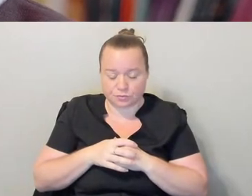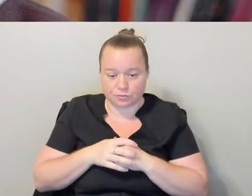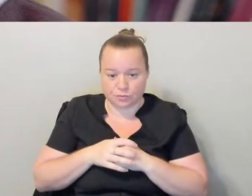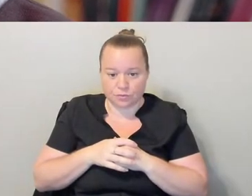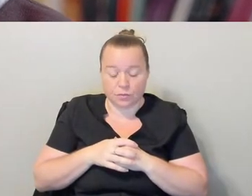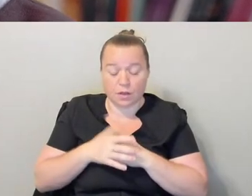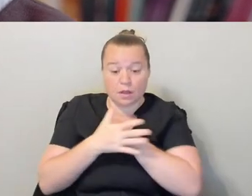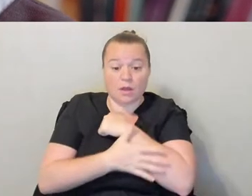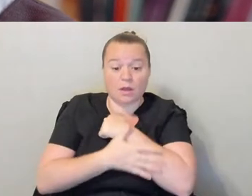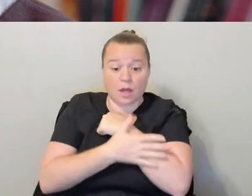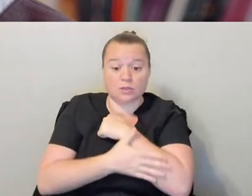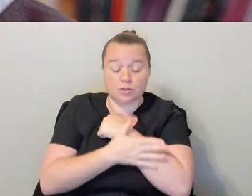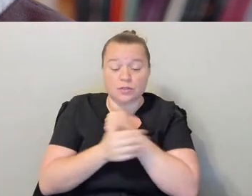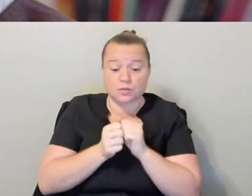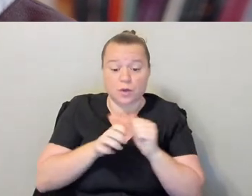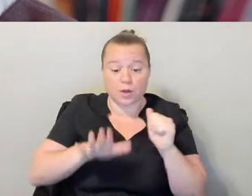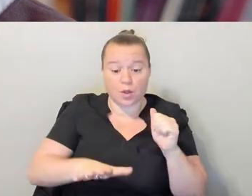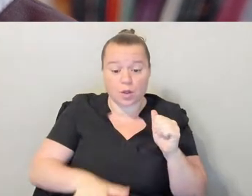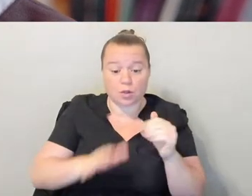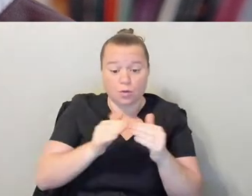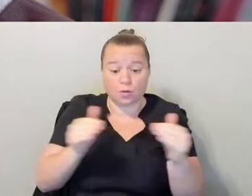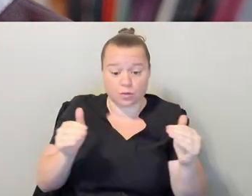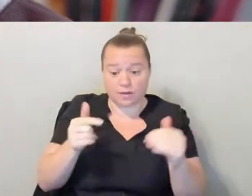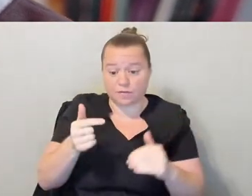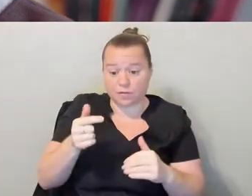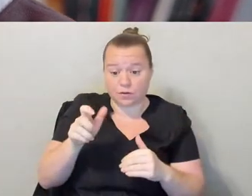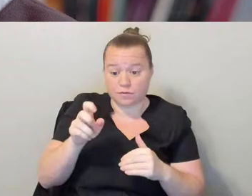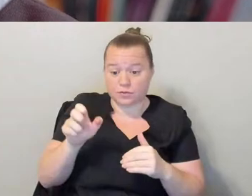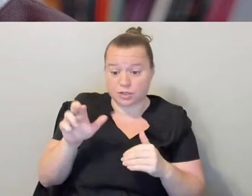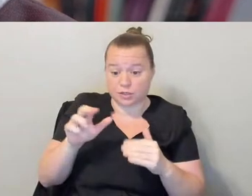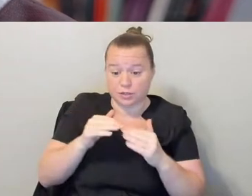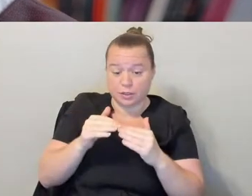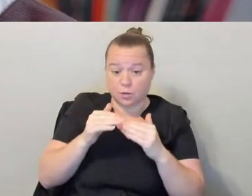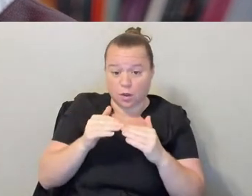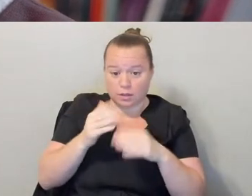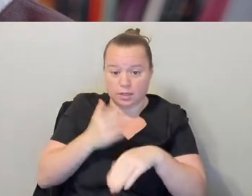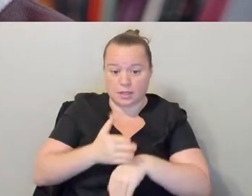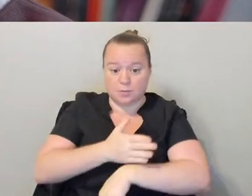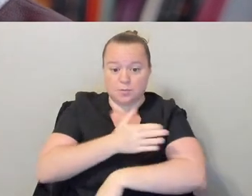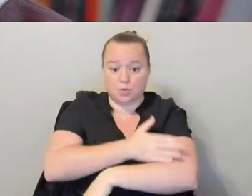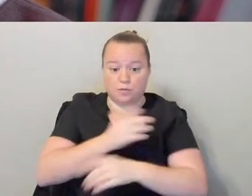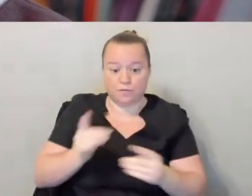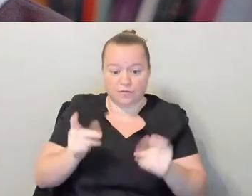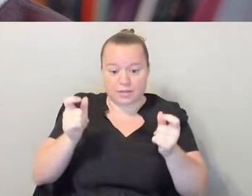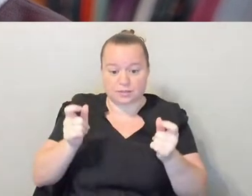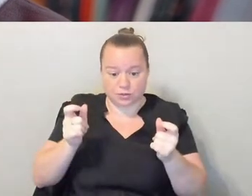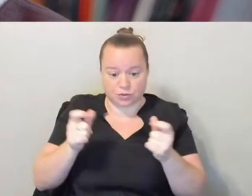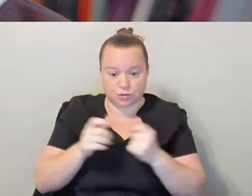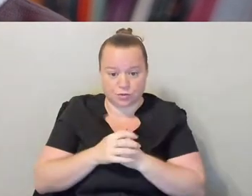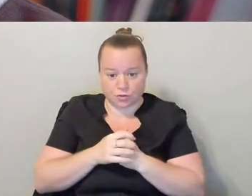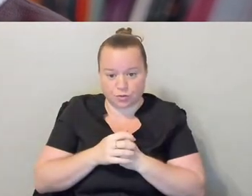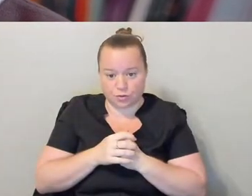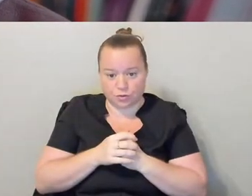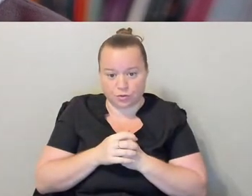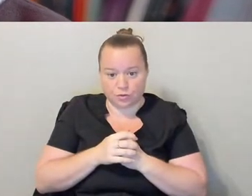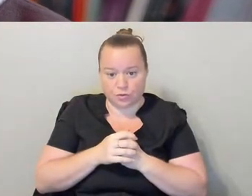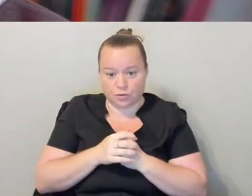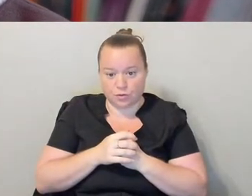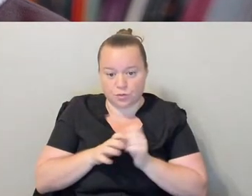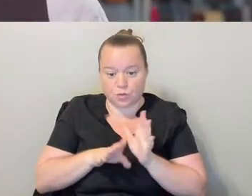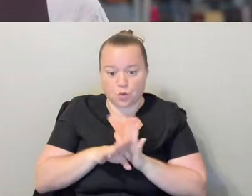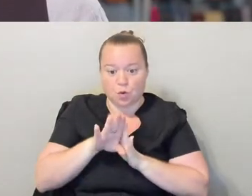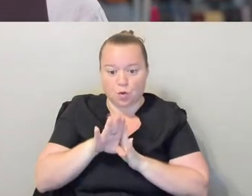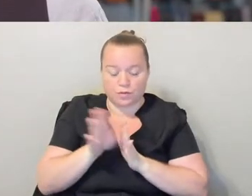lower levels of gender equality have been progressing faster, while the growth in top-performing countries has been much